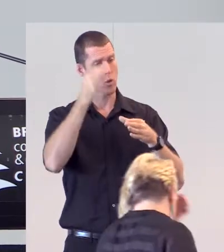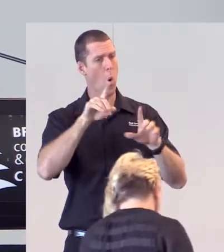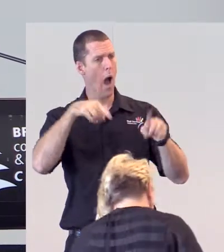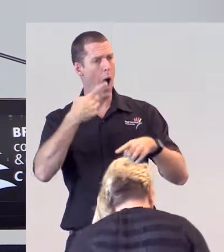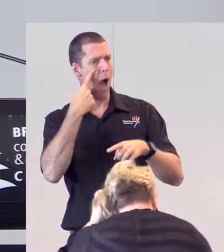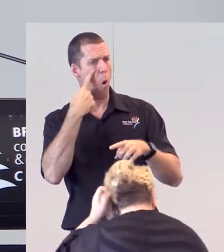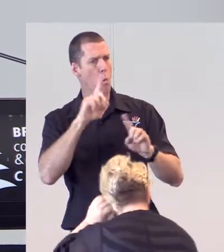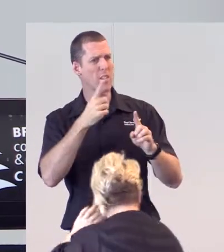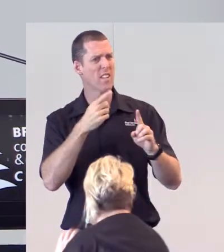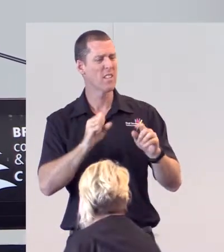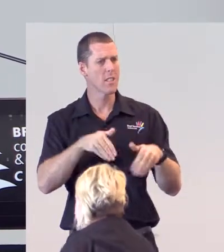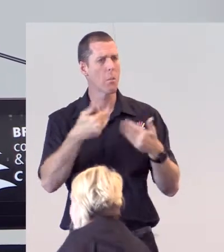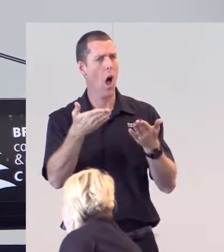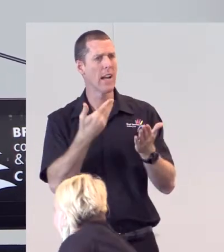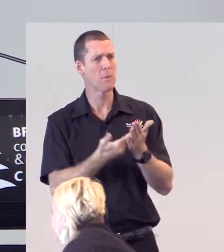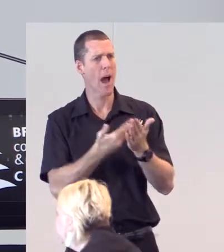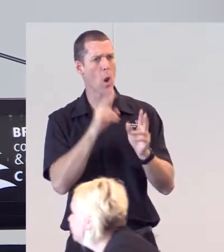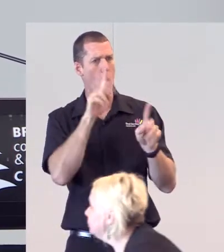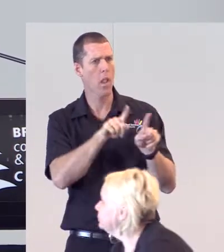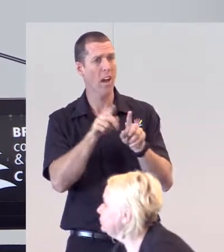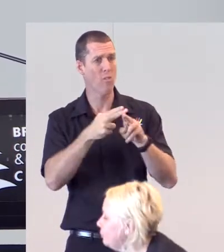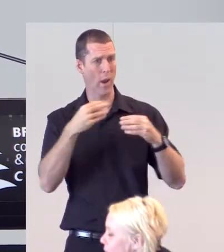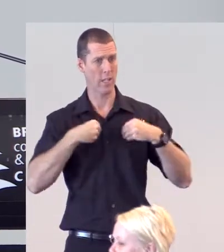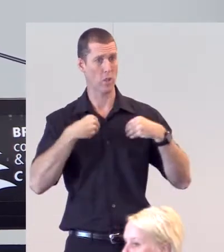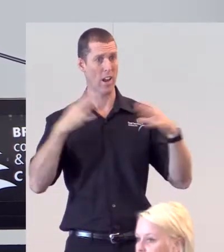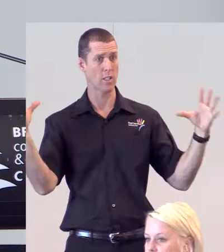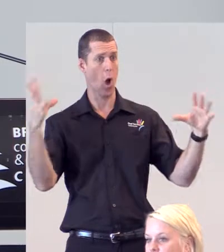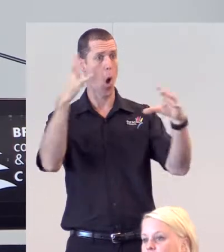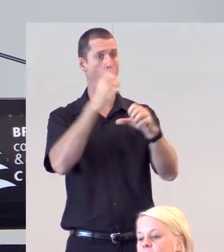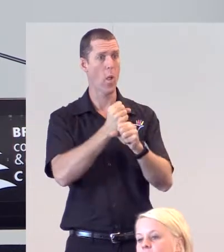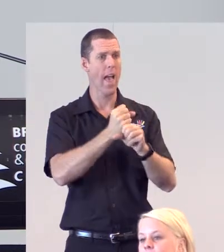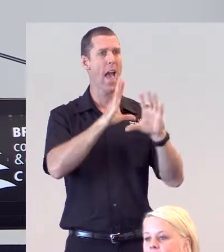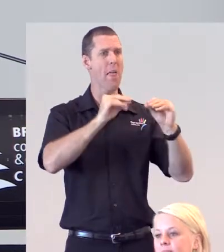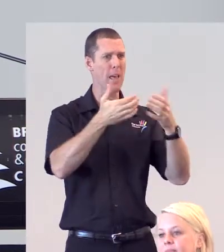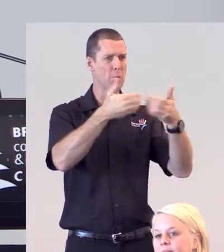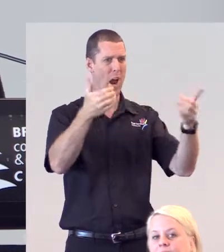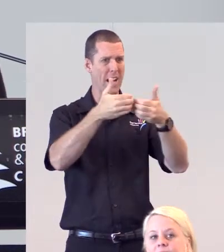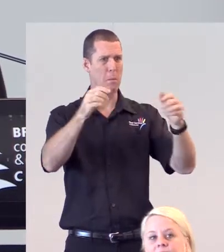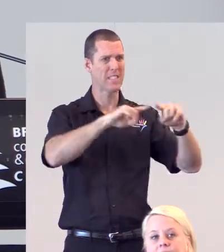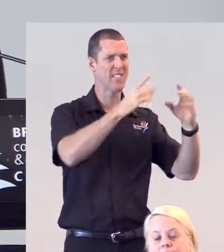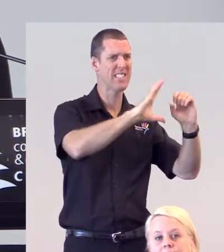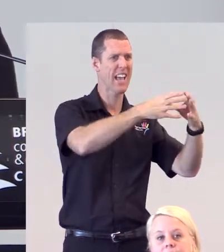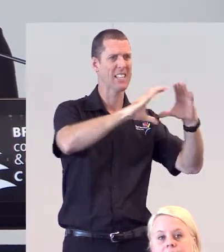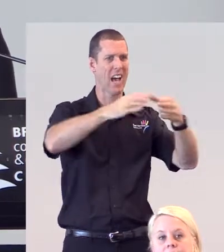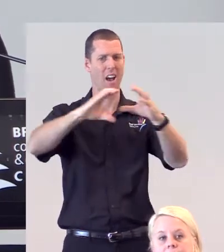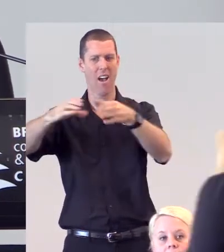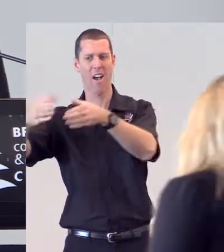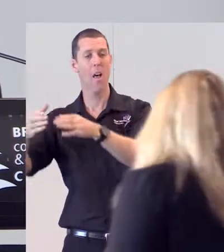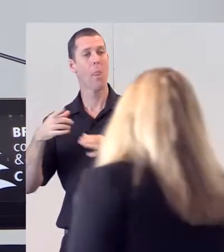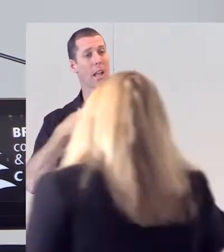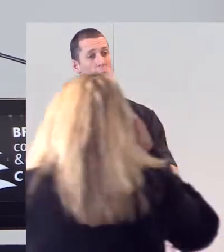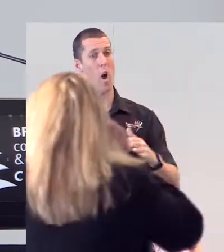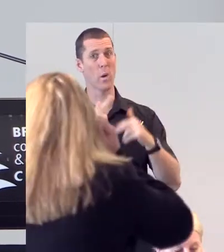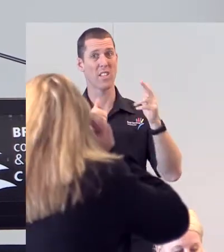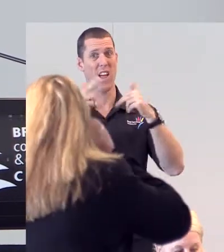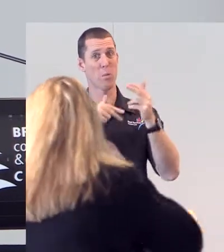supply and demand look like for the industry as a whole, and then by each sector. And that's why we've developed the